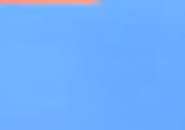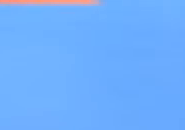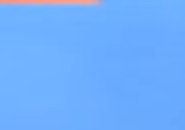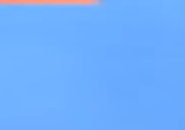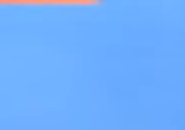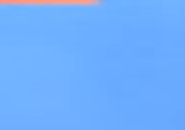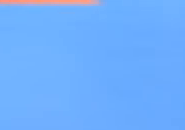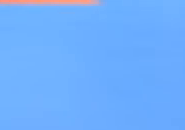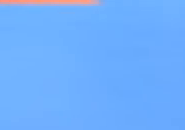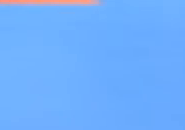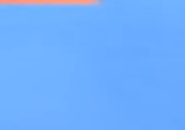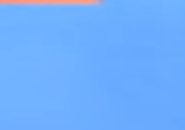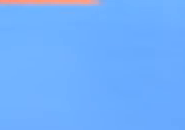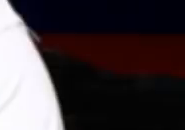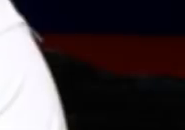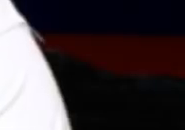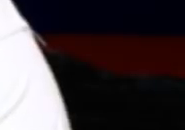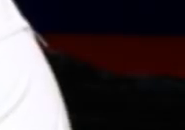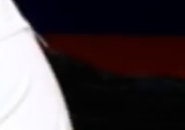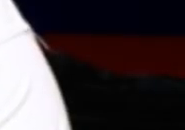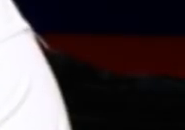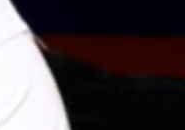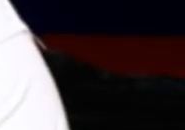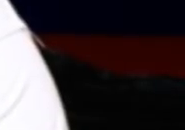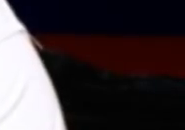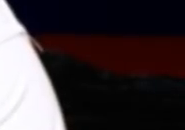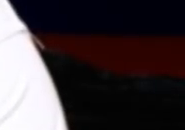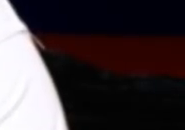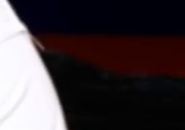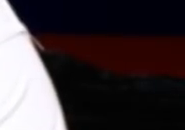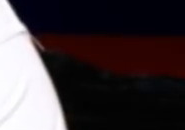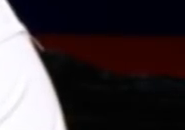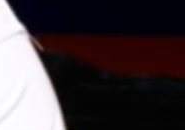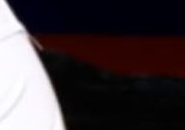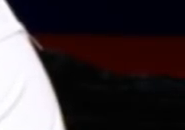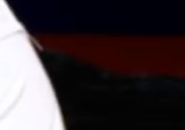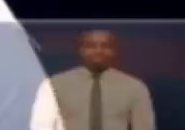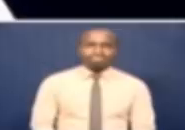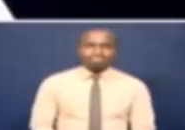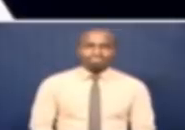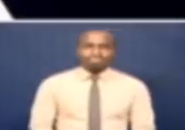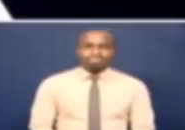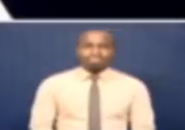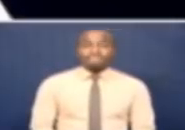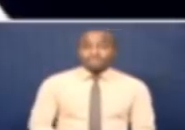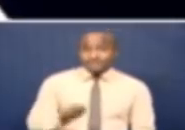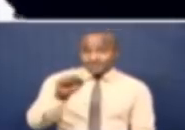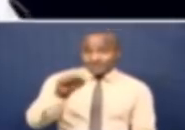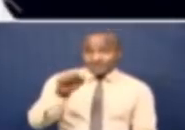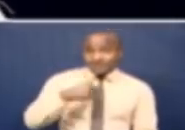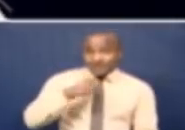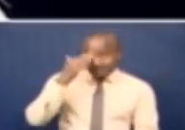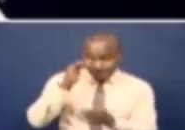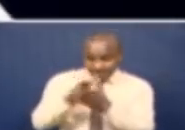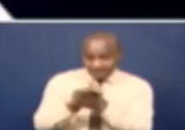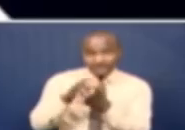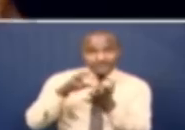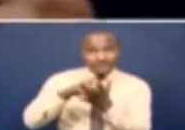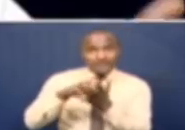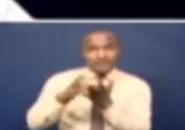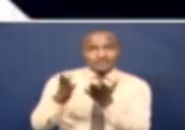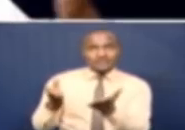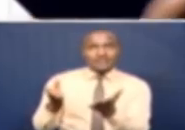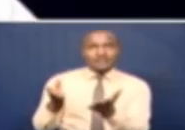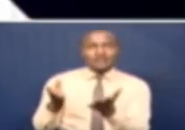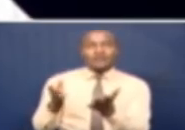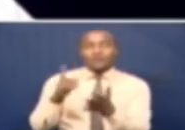You think they have a case? I do. I do believe they have a beautiful case to deal with, because what happened in Narok, and I don't wish to